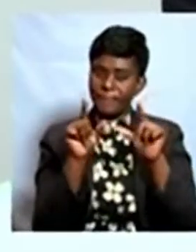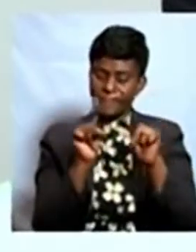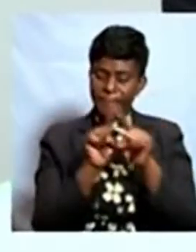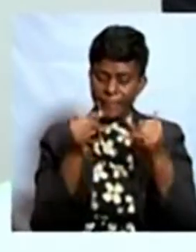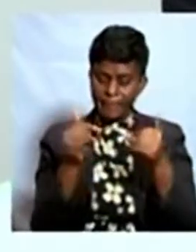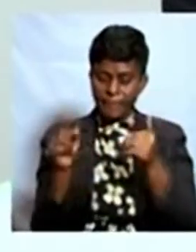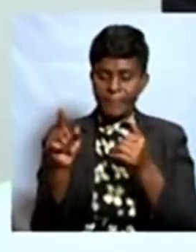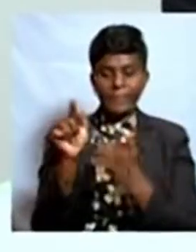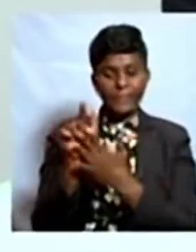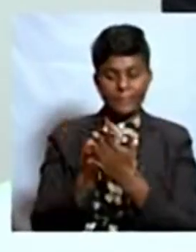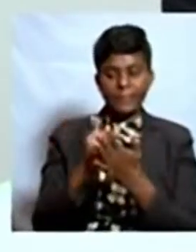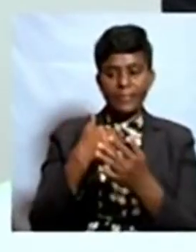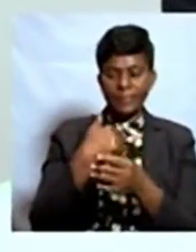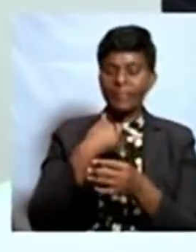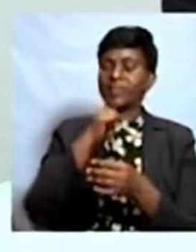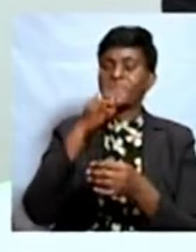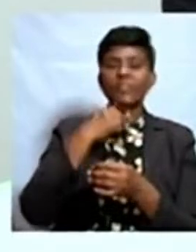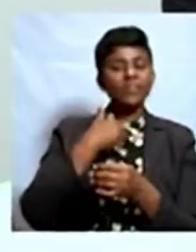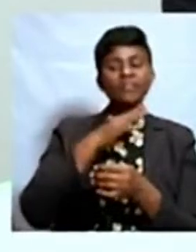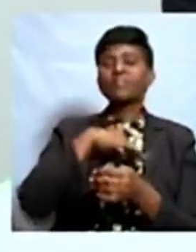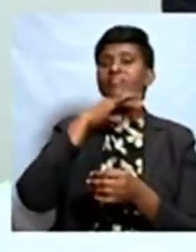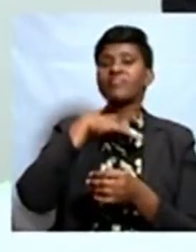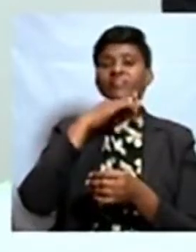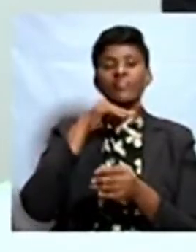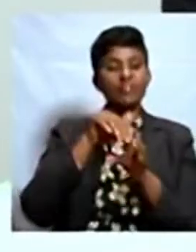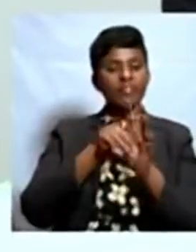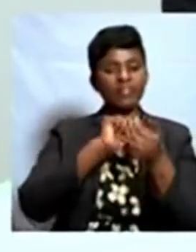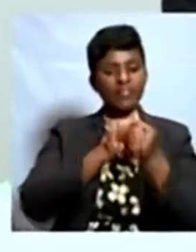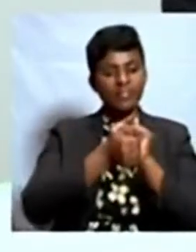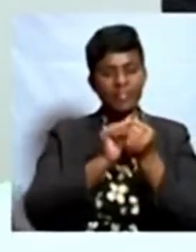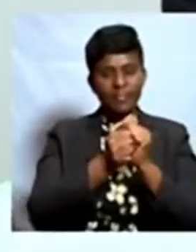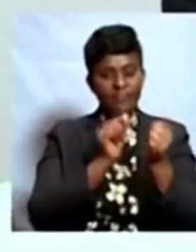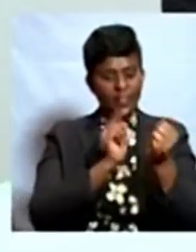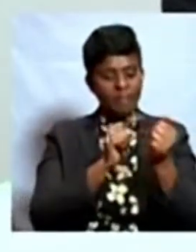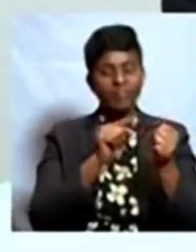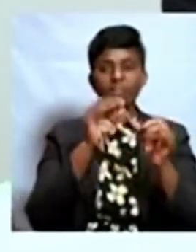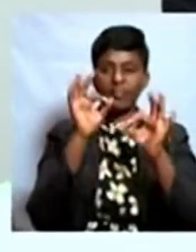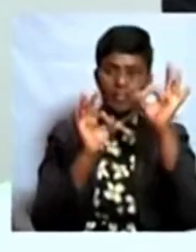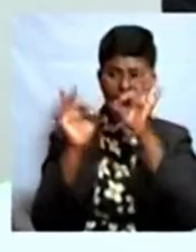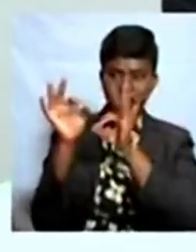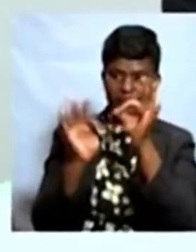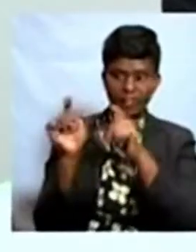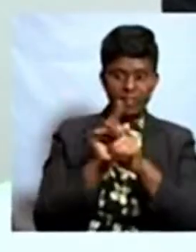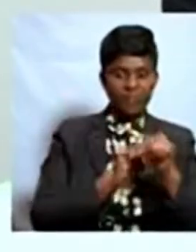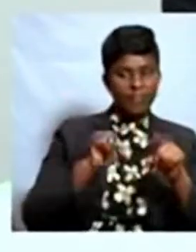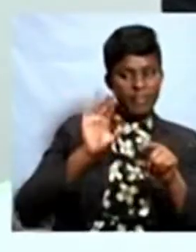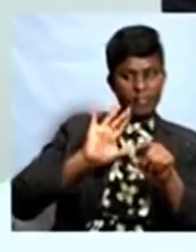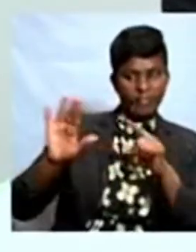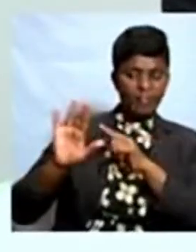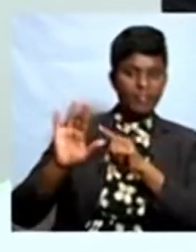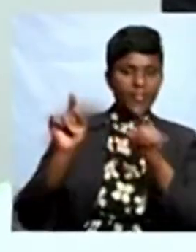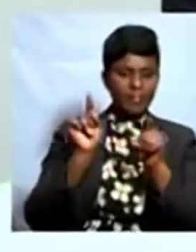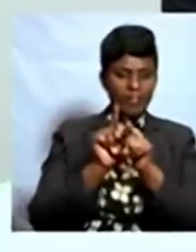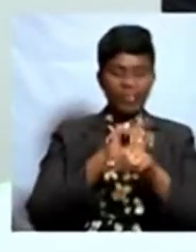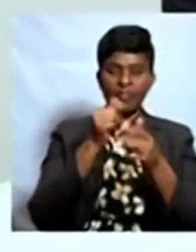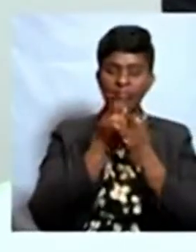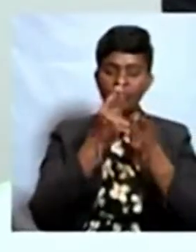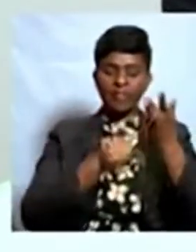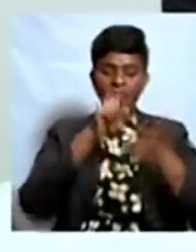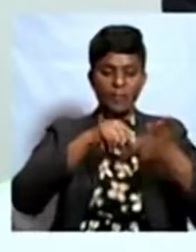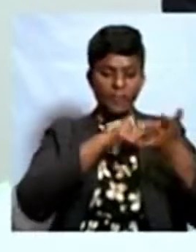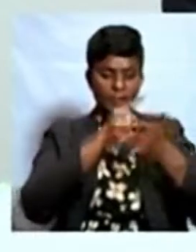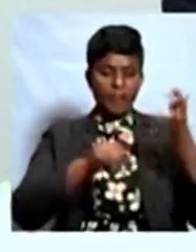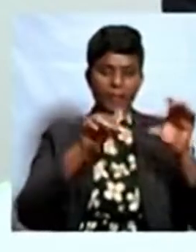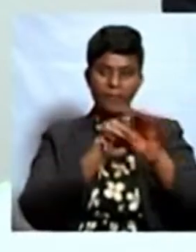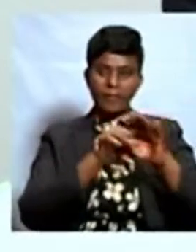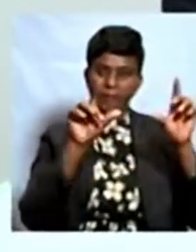current Act has inadequate provisions on the amendment, modification, suspension, and revocation of